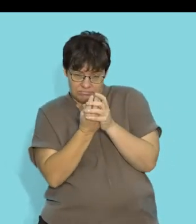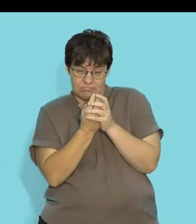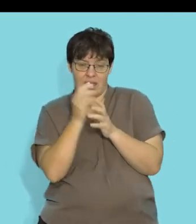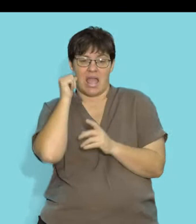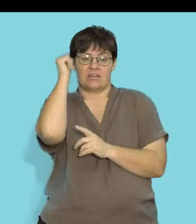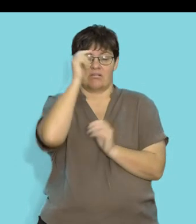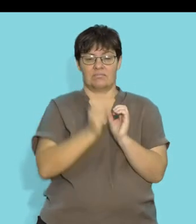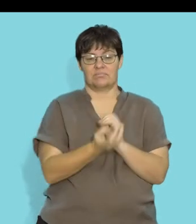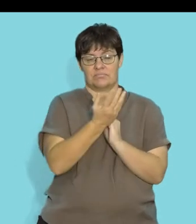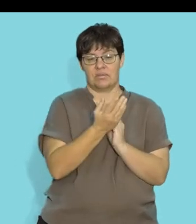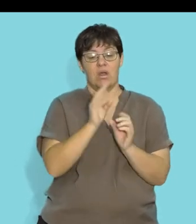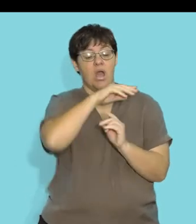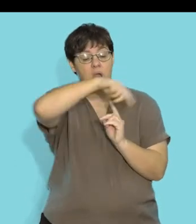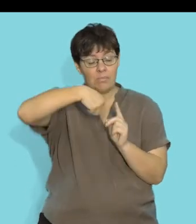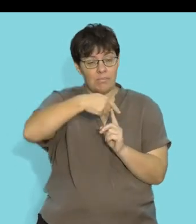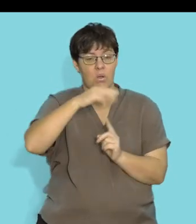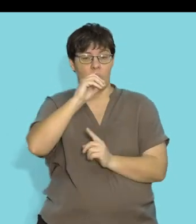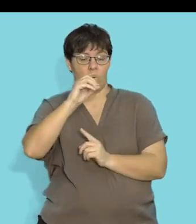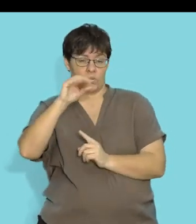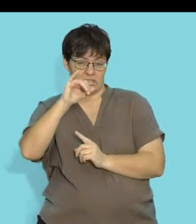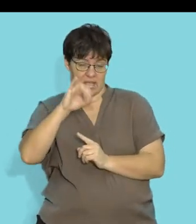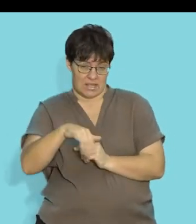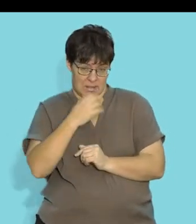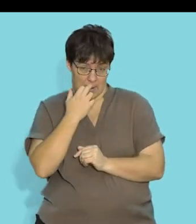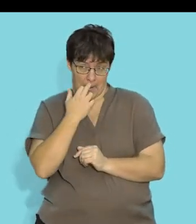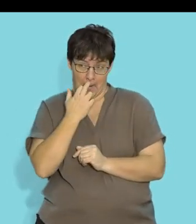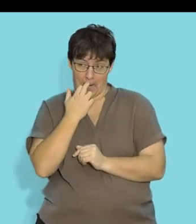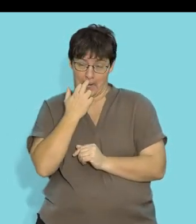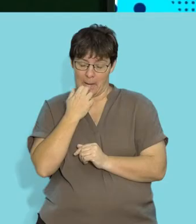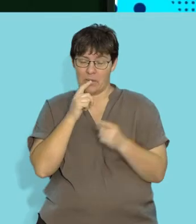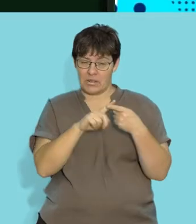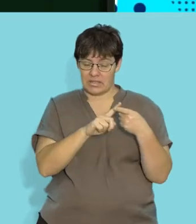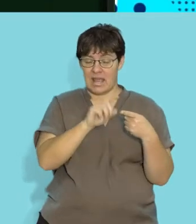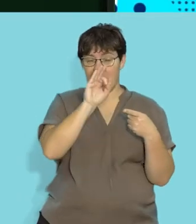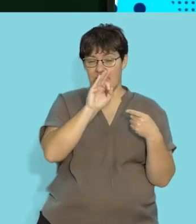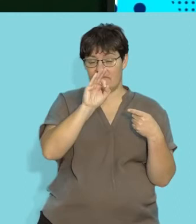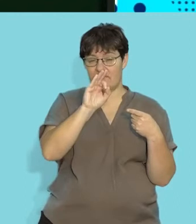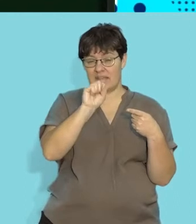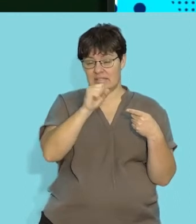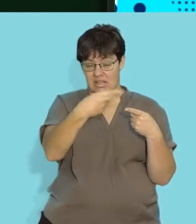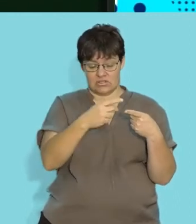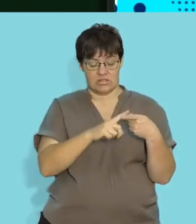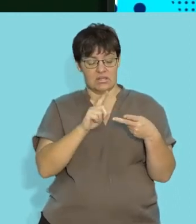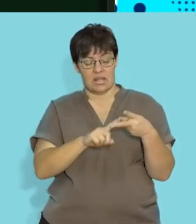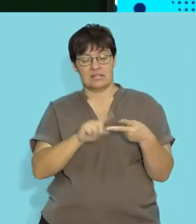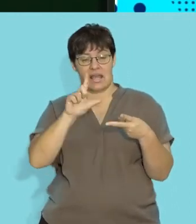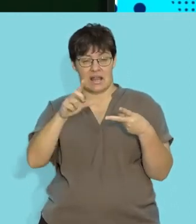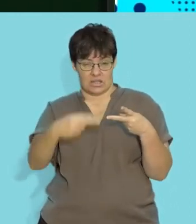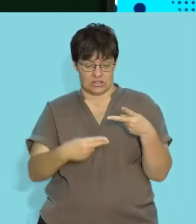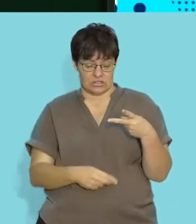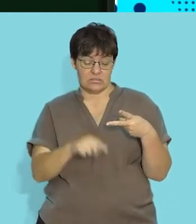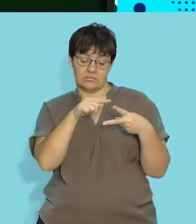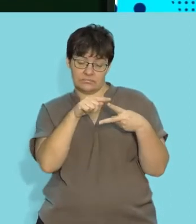surrounding the oocyte. So guys, remember that there are two hormones produced by the pituitary gland. The one hormone is FSH and the other is